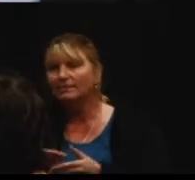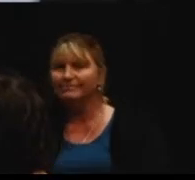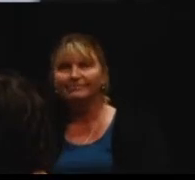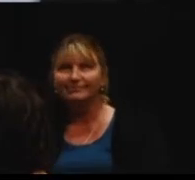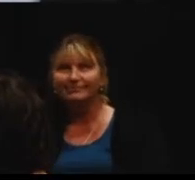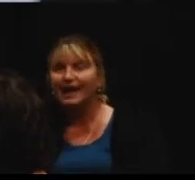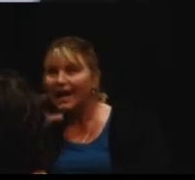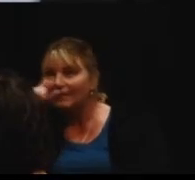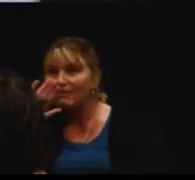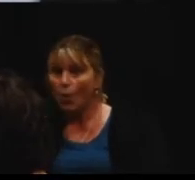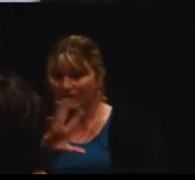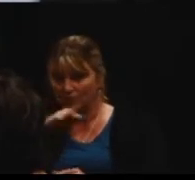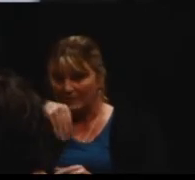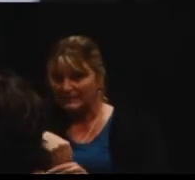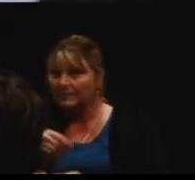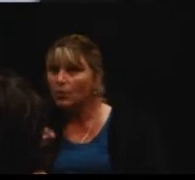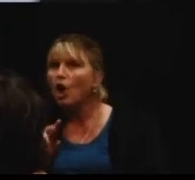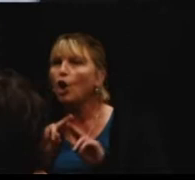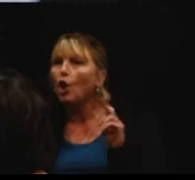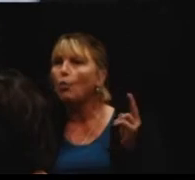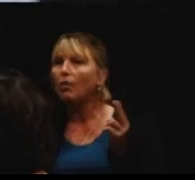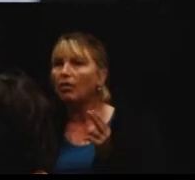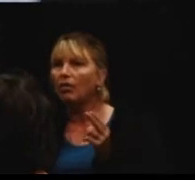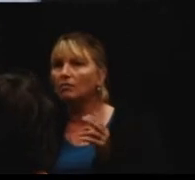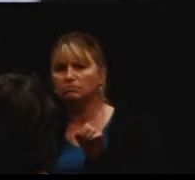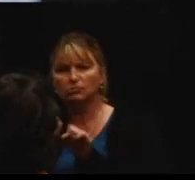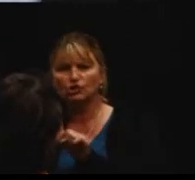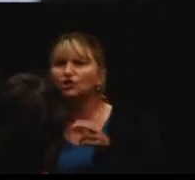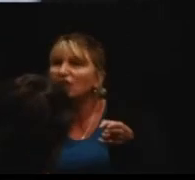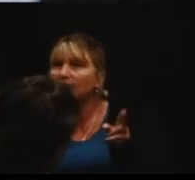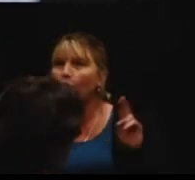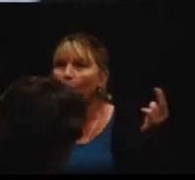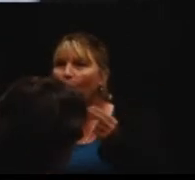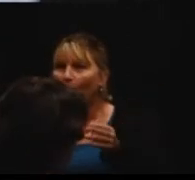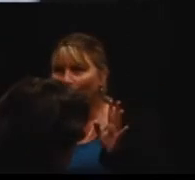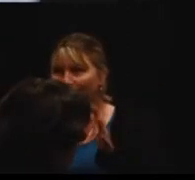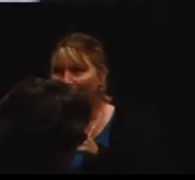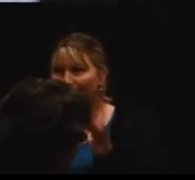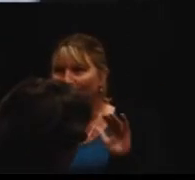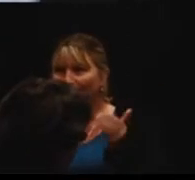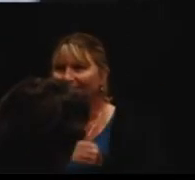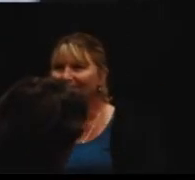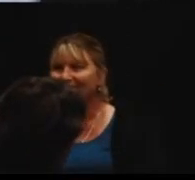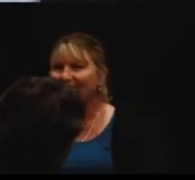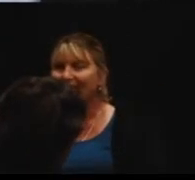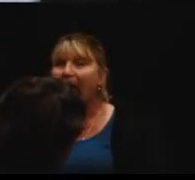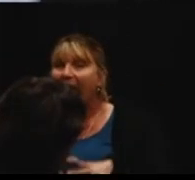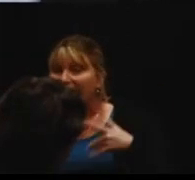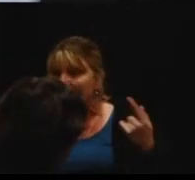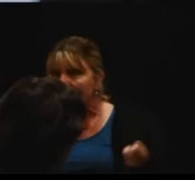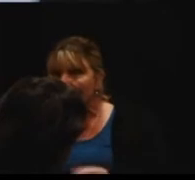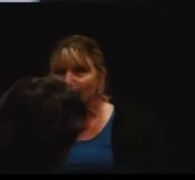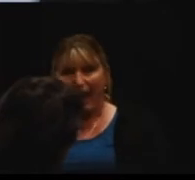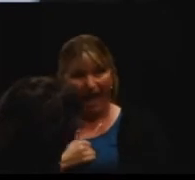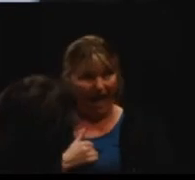to participate in a global world. That doesn't mean that we are global, but it actually celebrates our diverseness, and it celebrates the